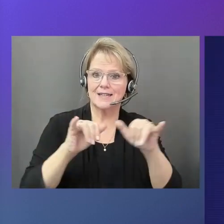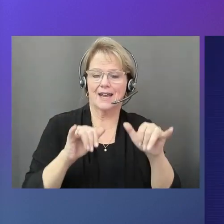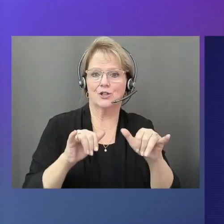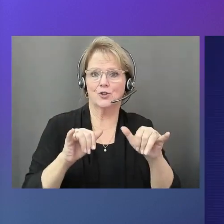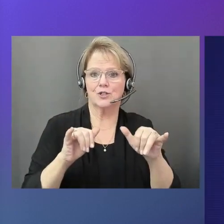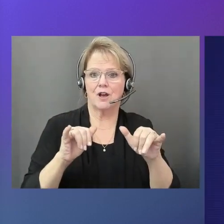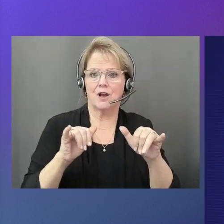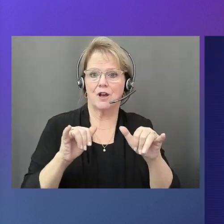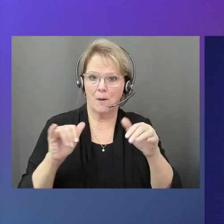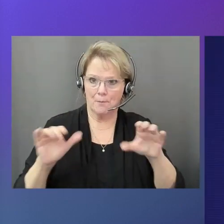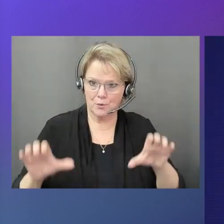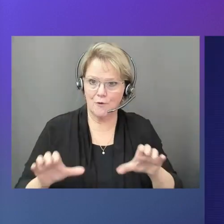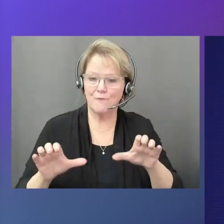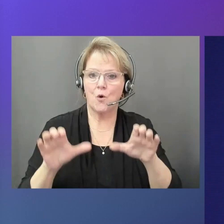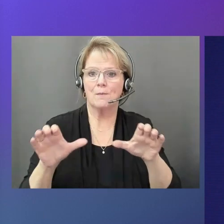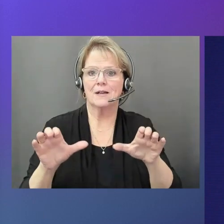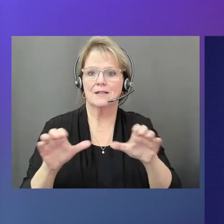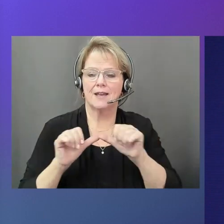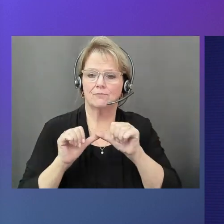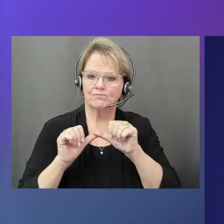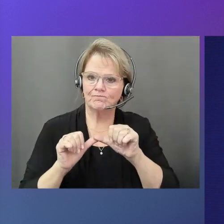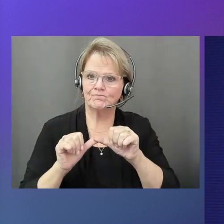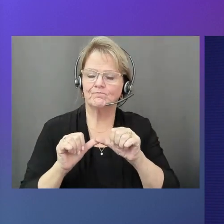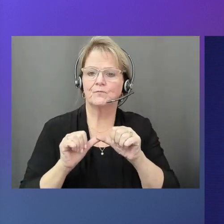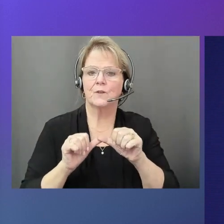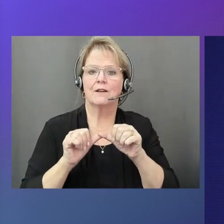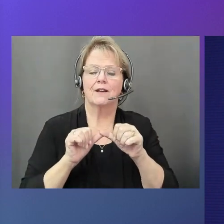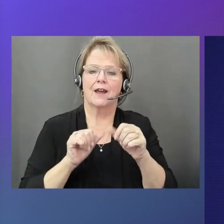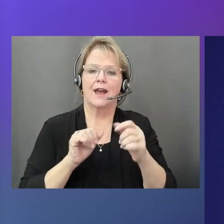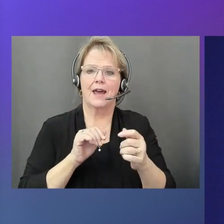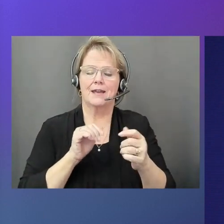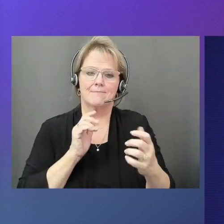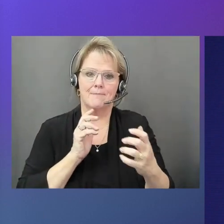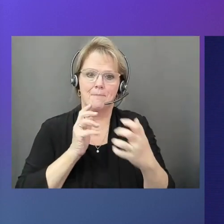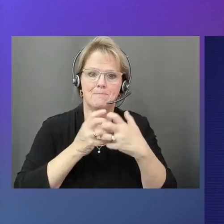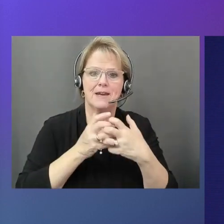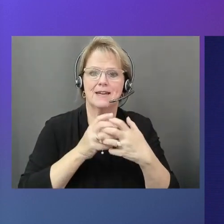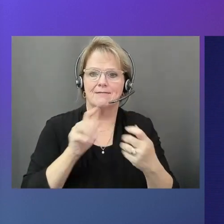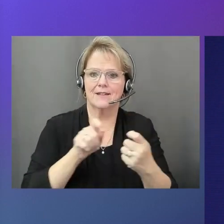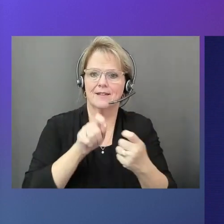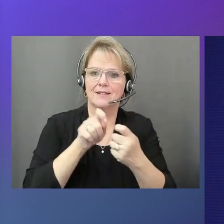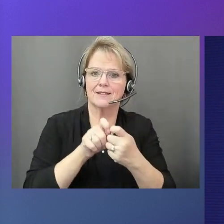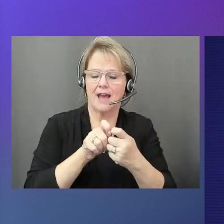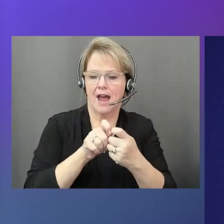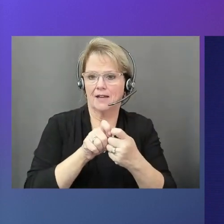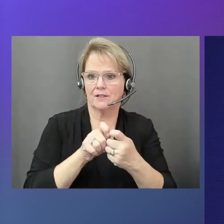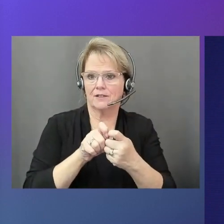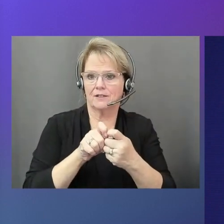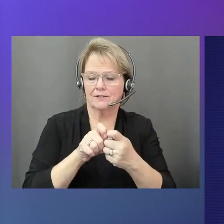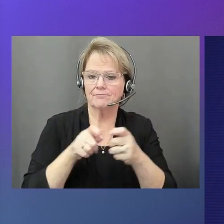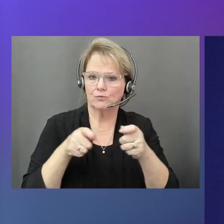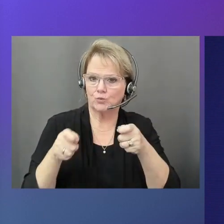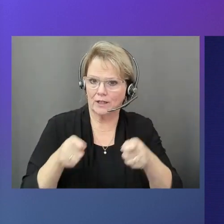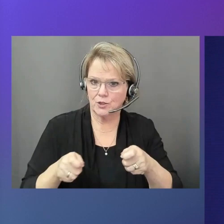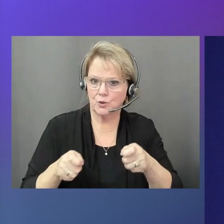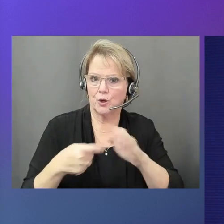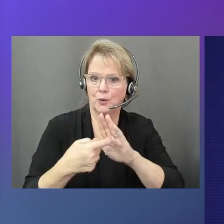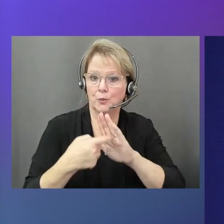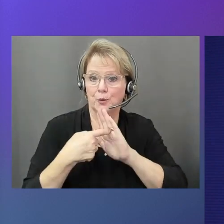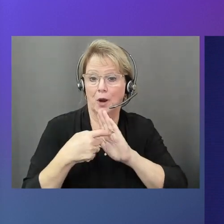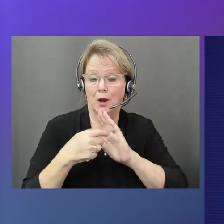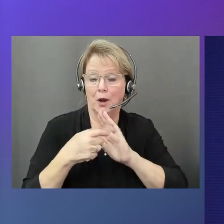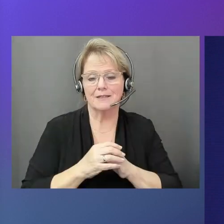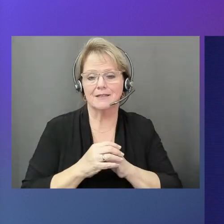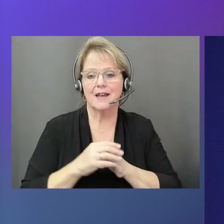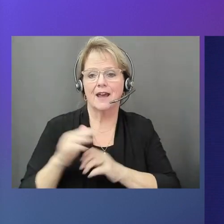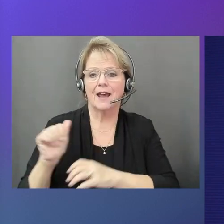also continuing to meet NASDAQ's very exacting regulatory requirements, which is no small feat. Yeah, I can't imagine so. Yeah, and at AWS,